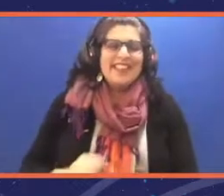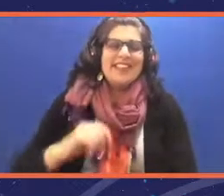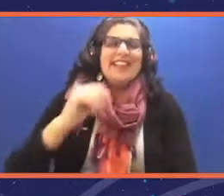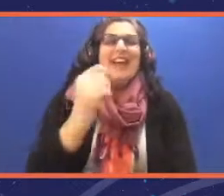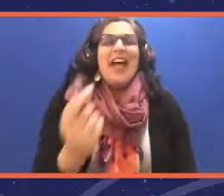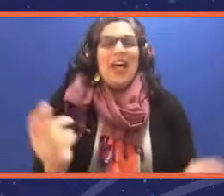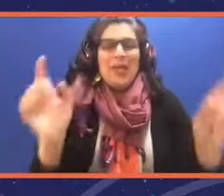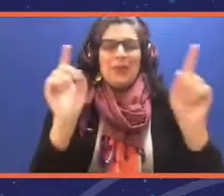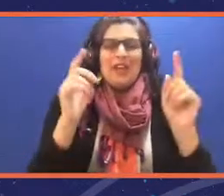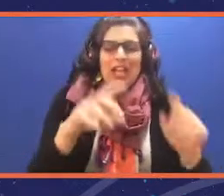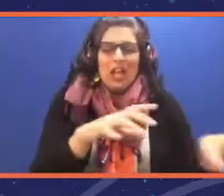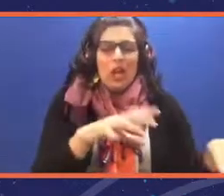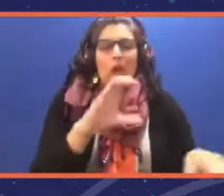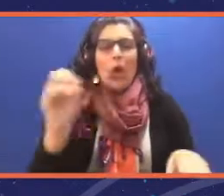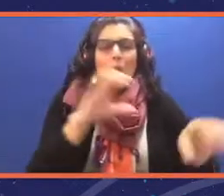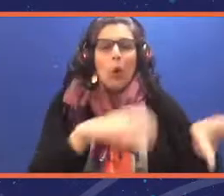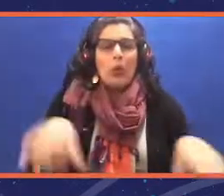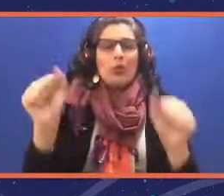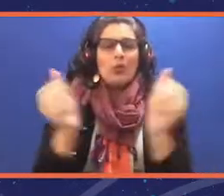today.